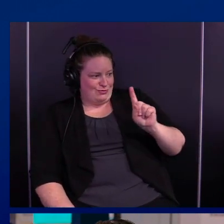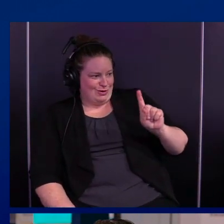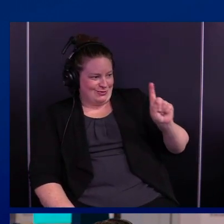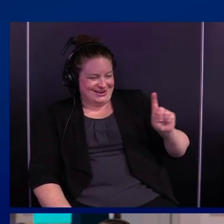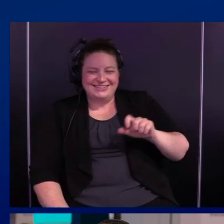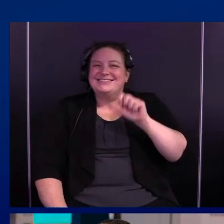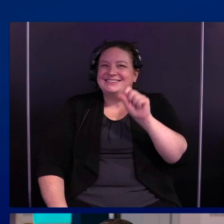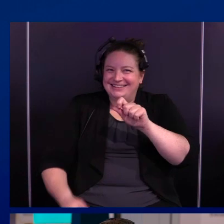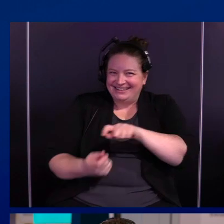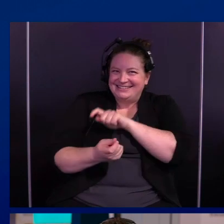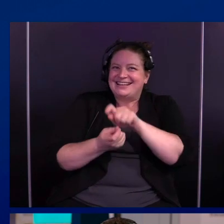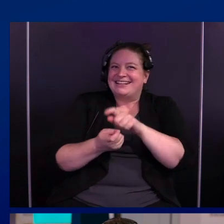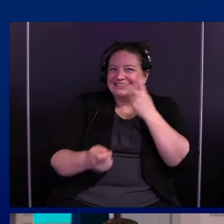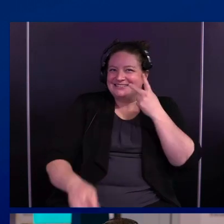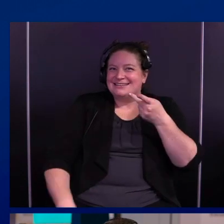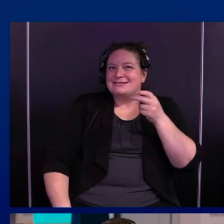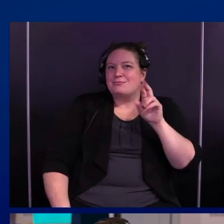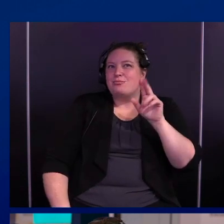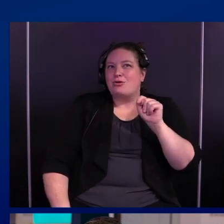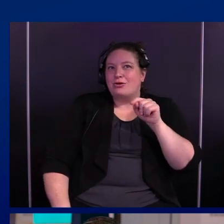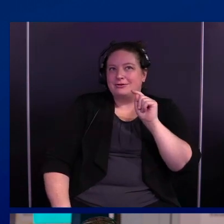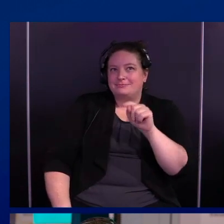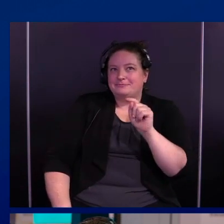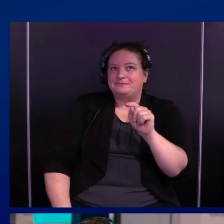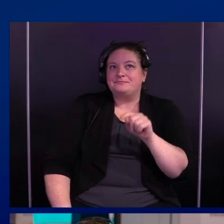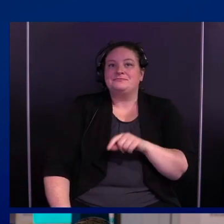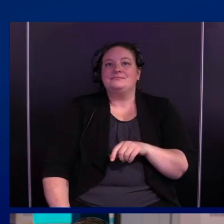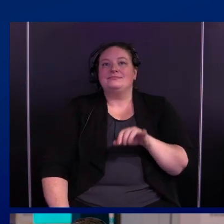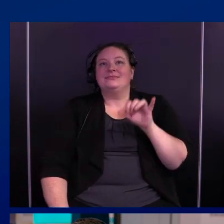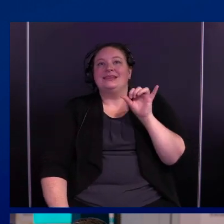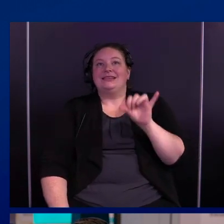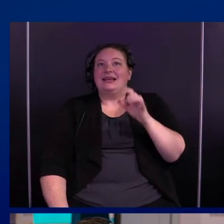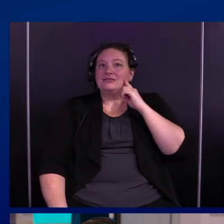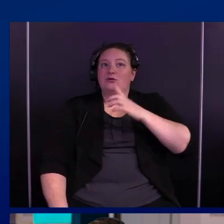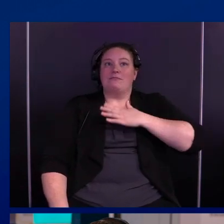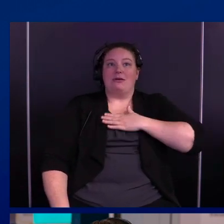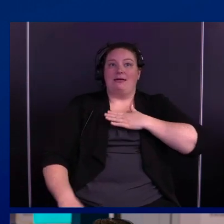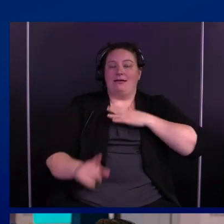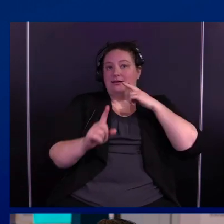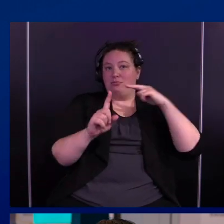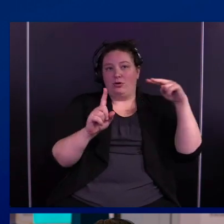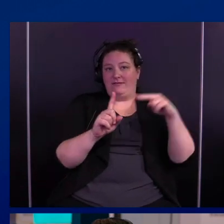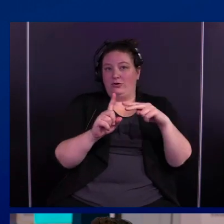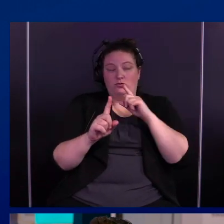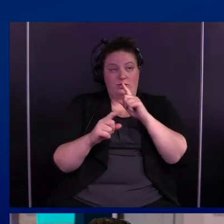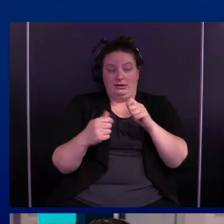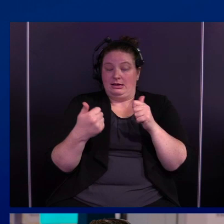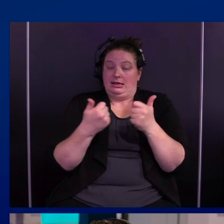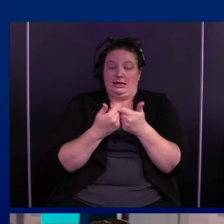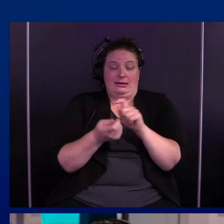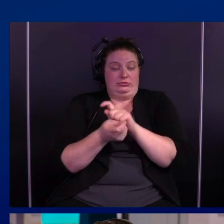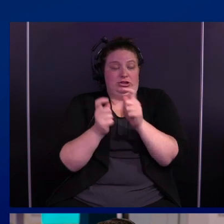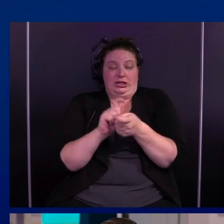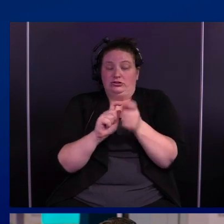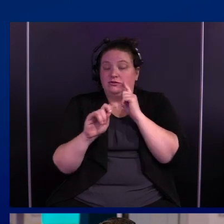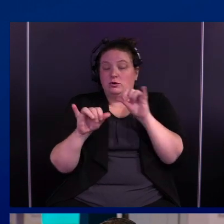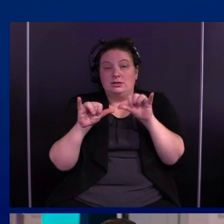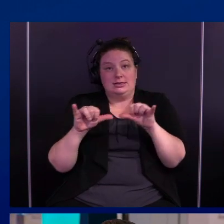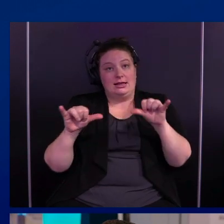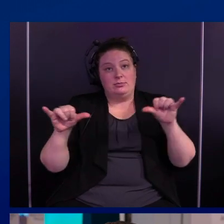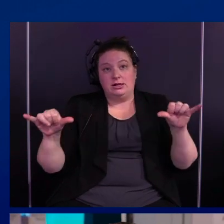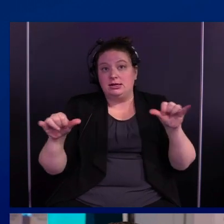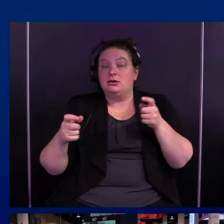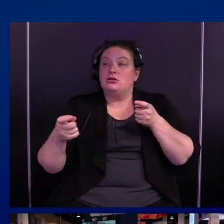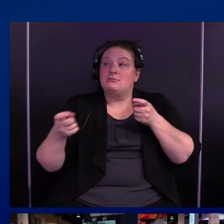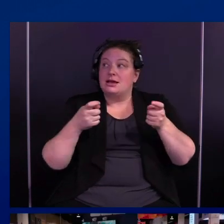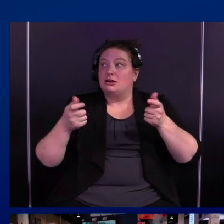I see the port here. Now, this is, from my point of view, a game changer in scalability. You can manage a